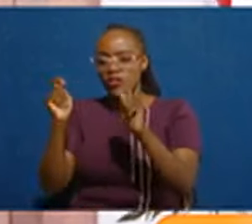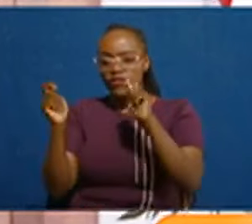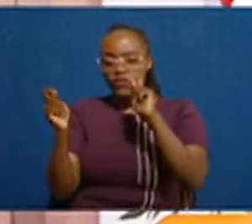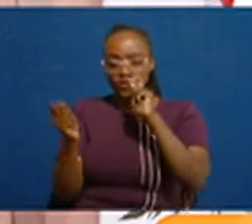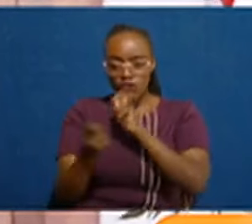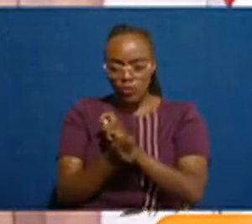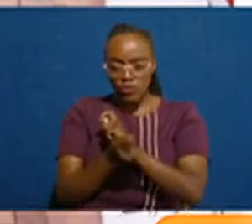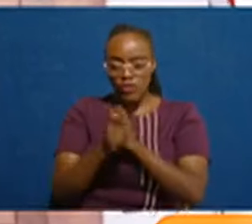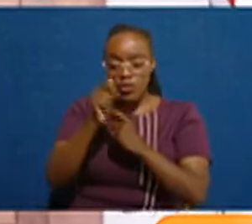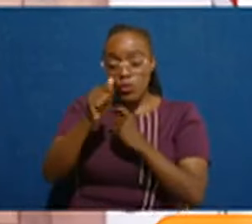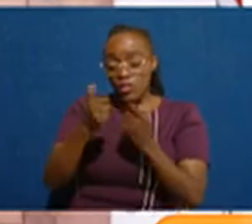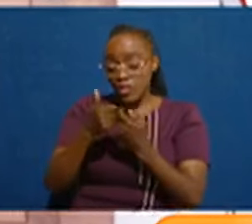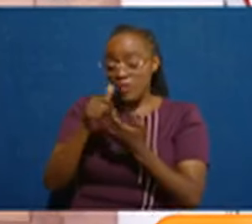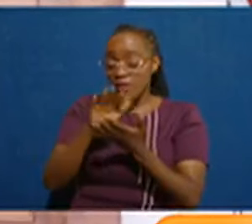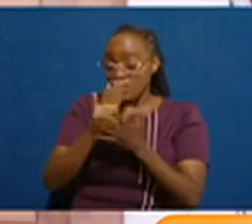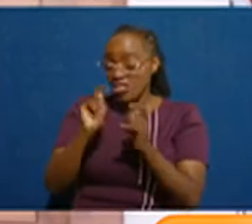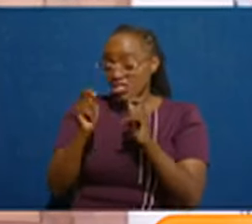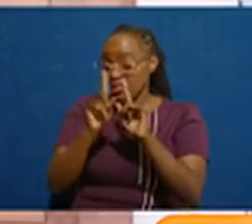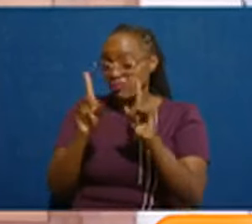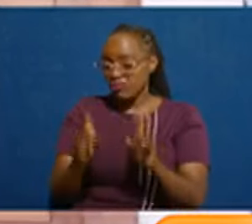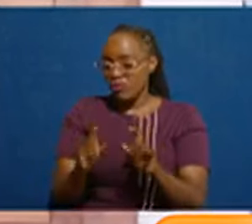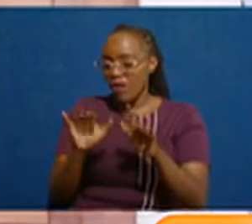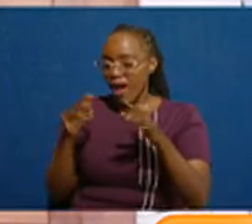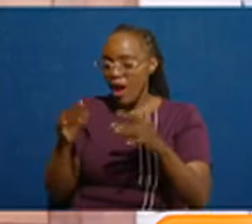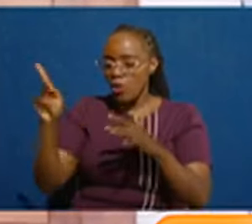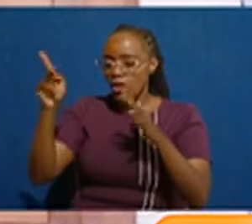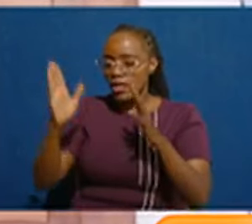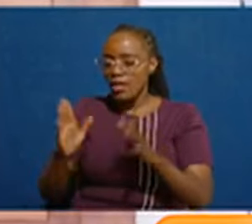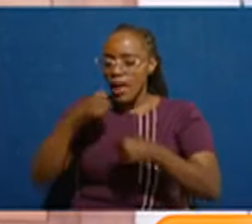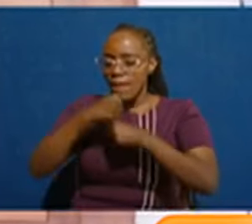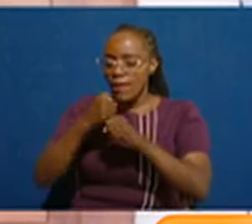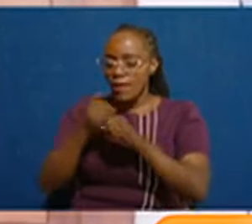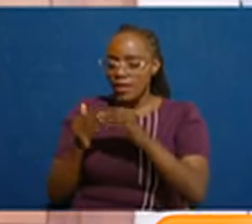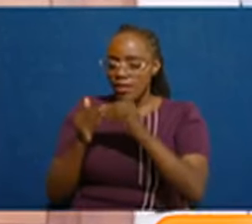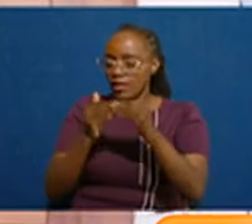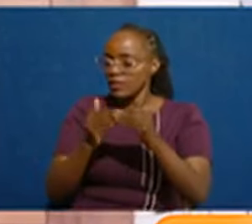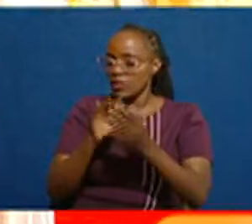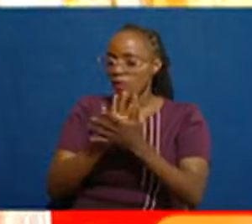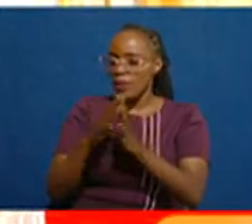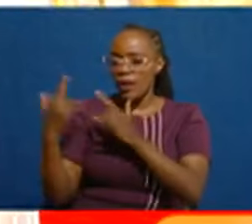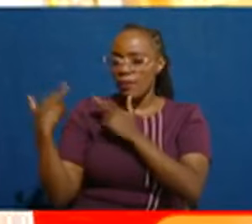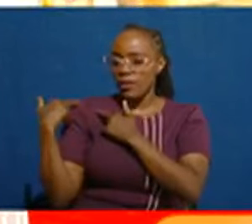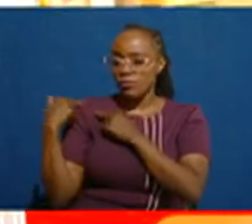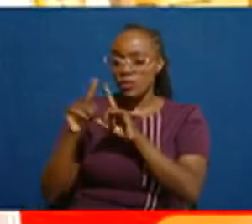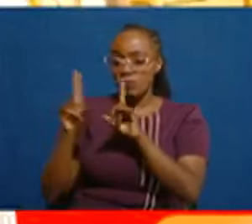Has it fundamentally changed how Kenyans hold leadership to account?